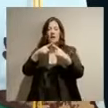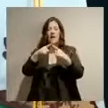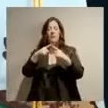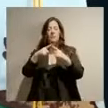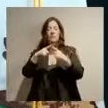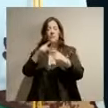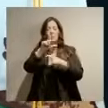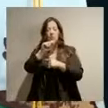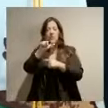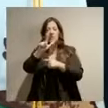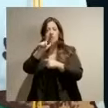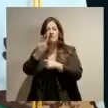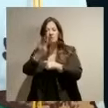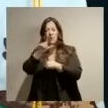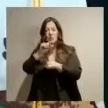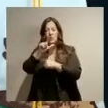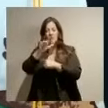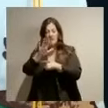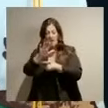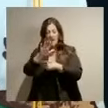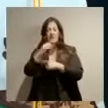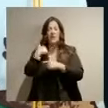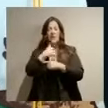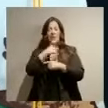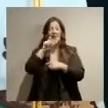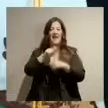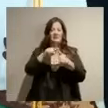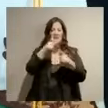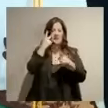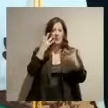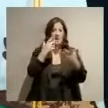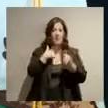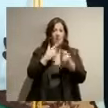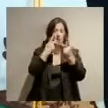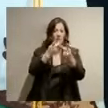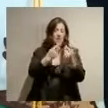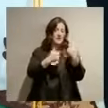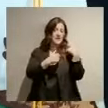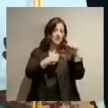through 24-25, and we take into account what was proposed at January,